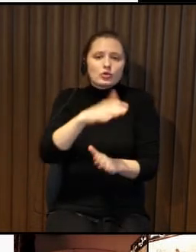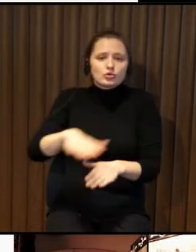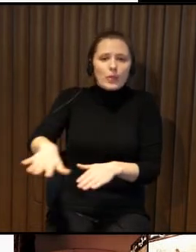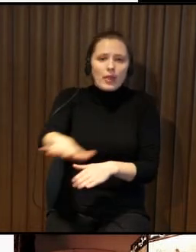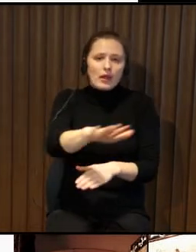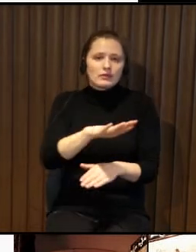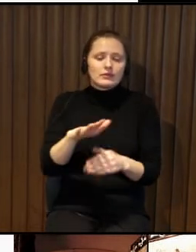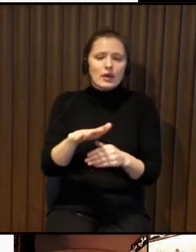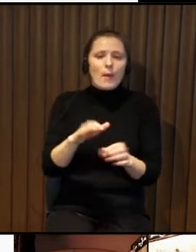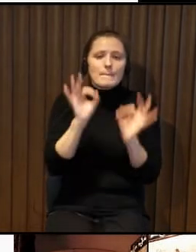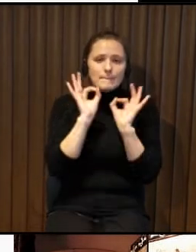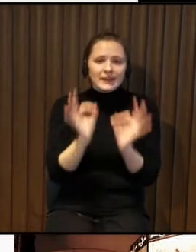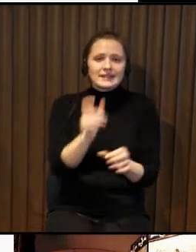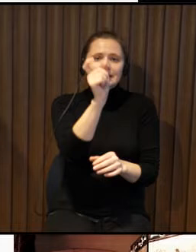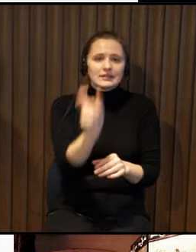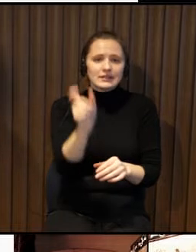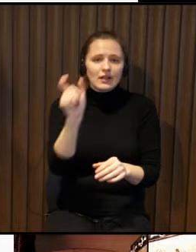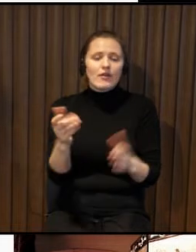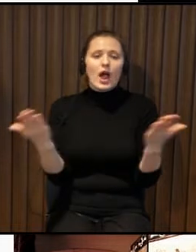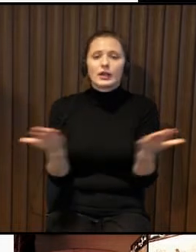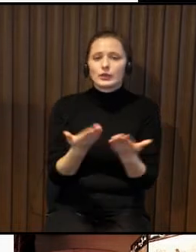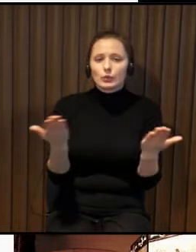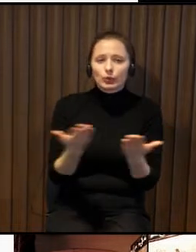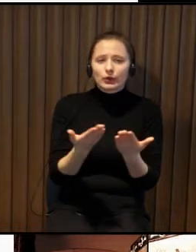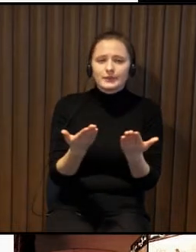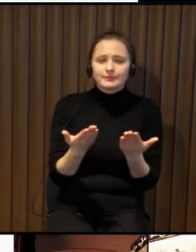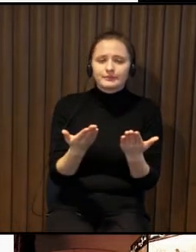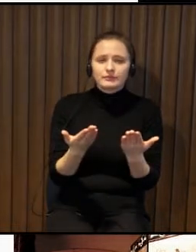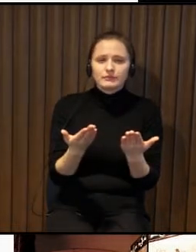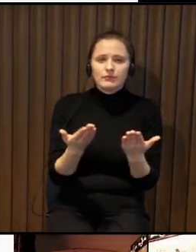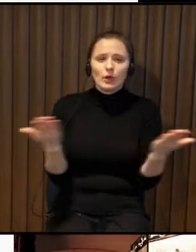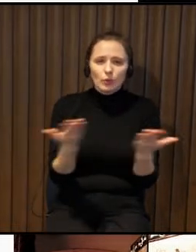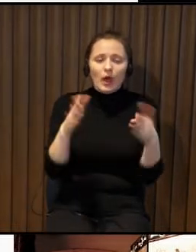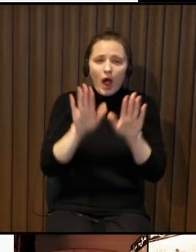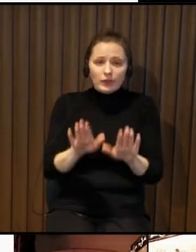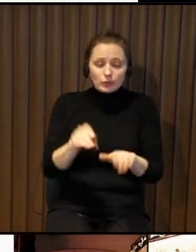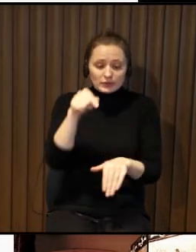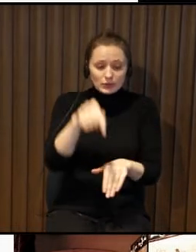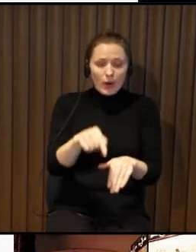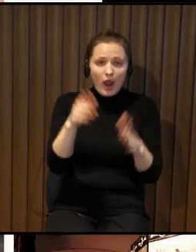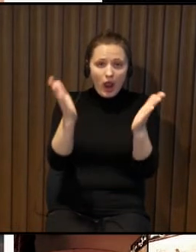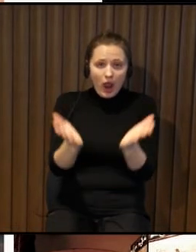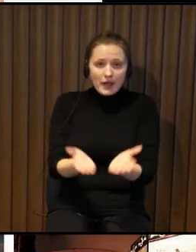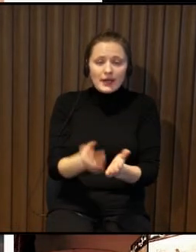interested and invested in failing strategies, who are happy with their position at the top.